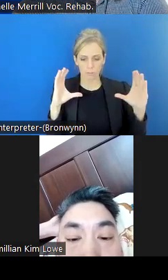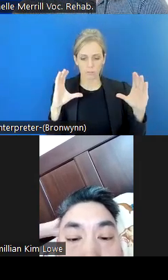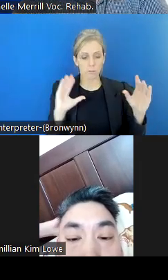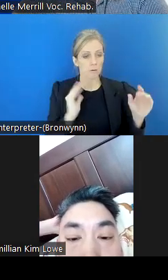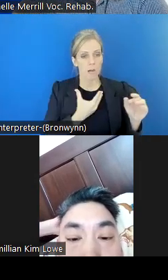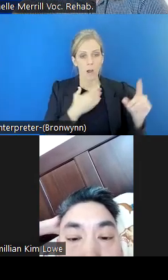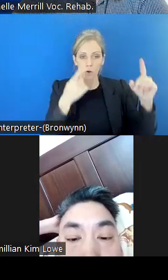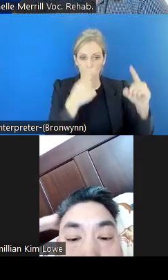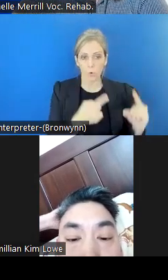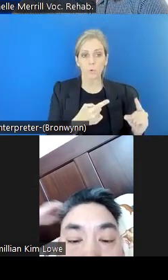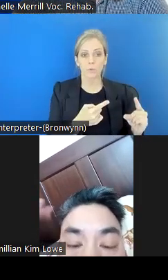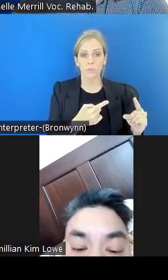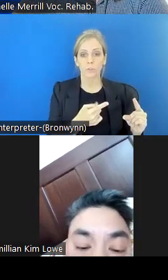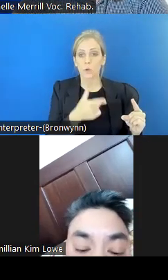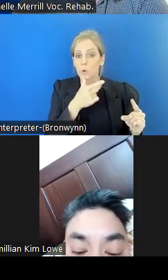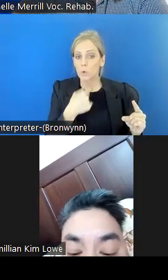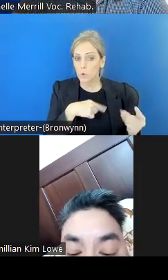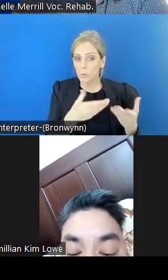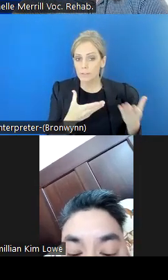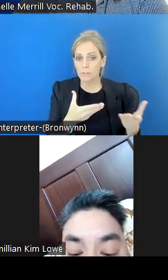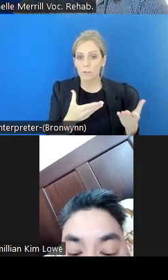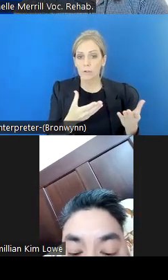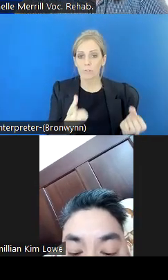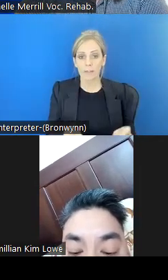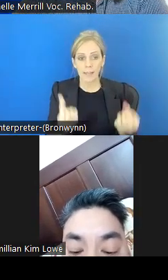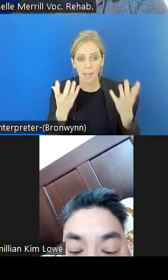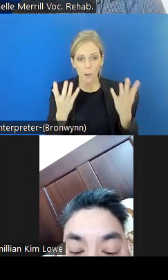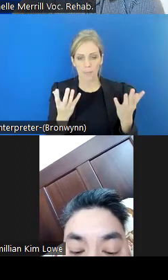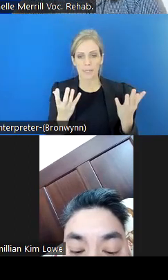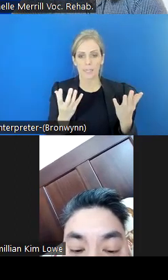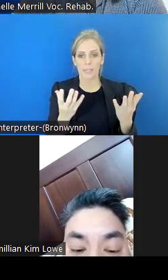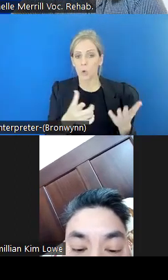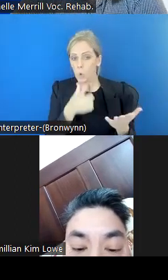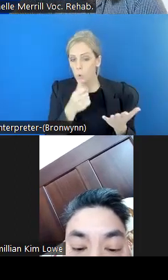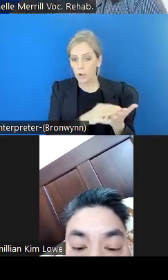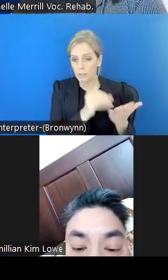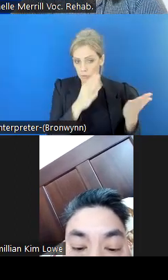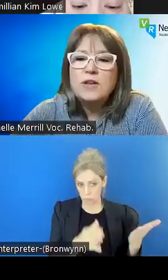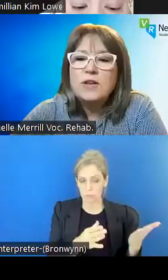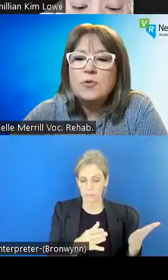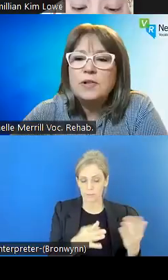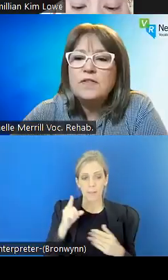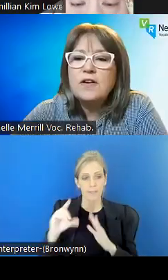many are students. And this is a photograph of some of the staff, in our Reno Corporate Boulevard